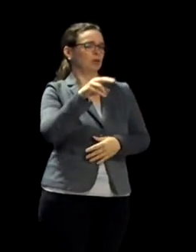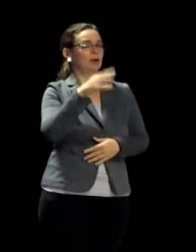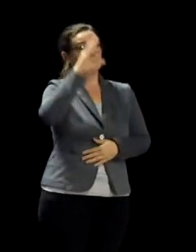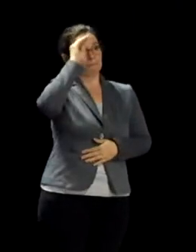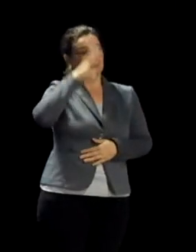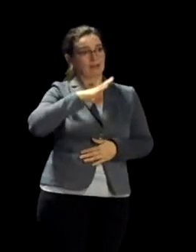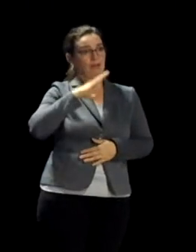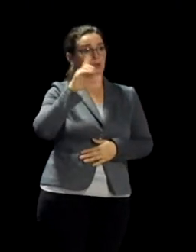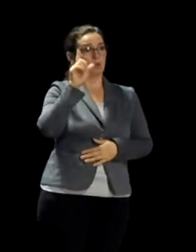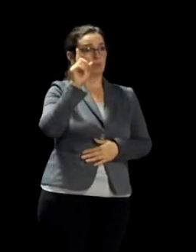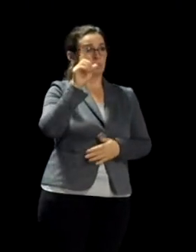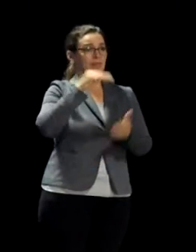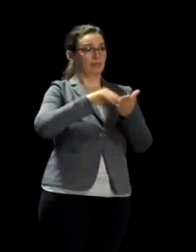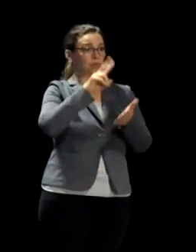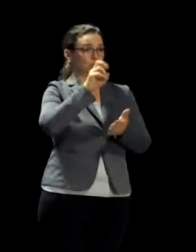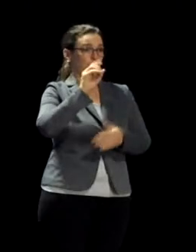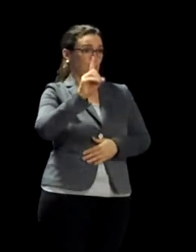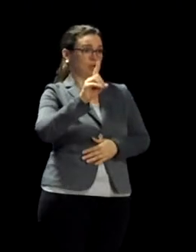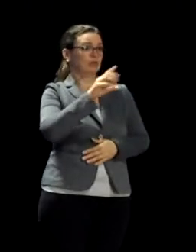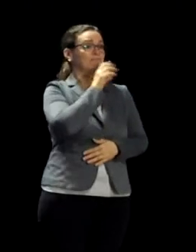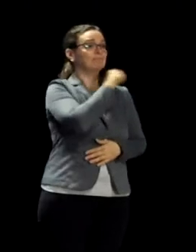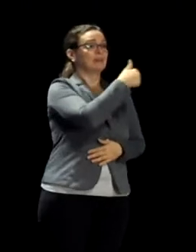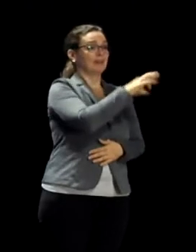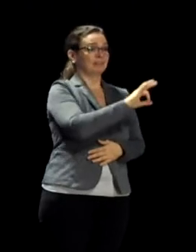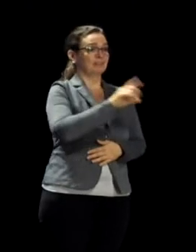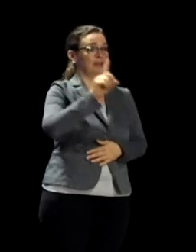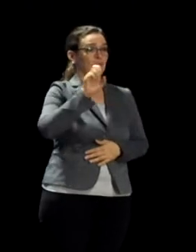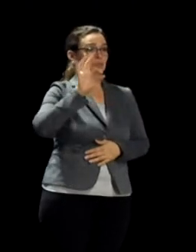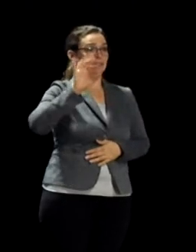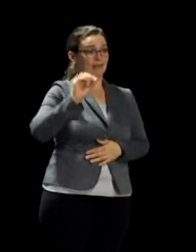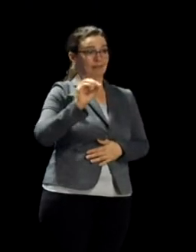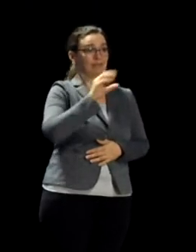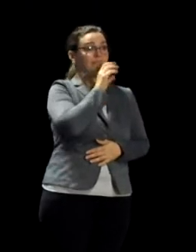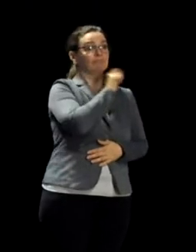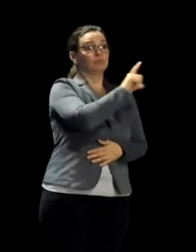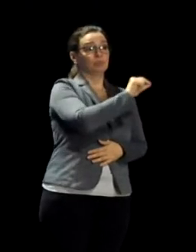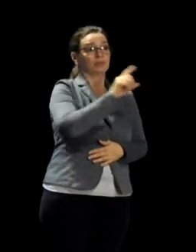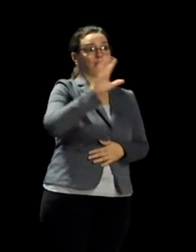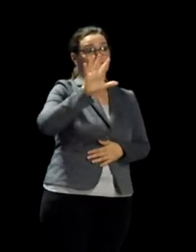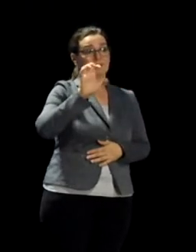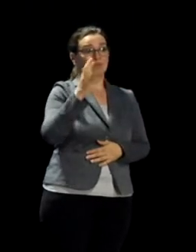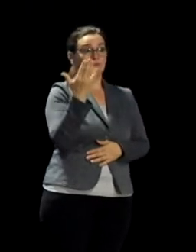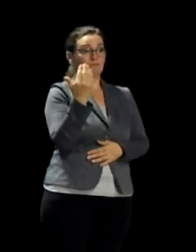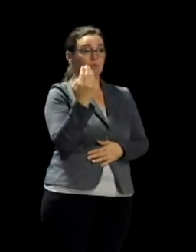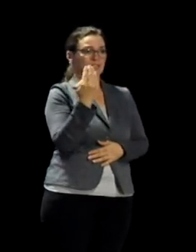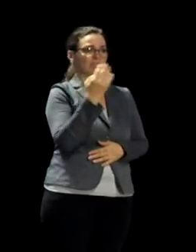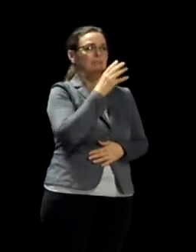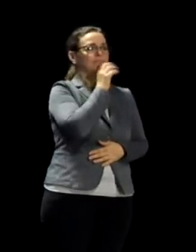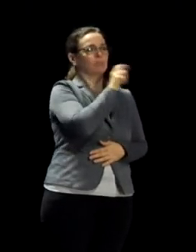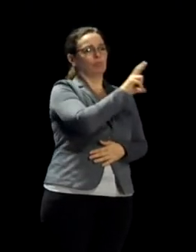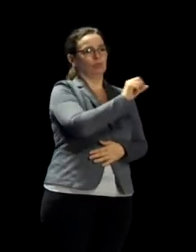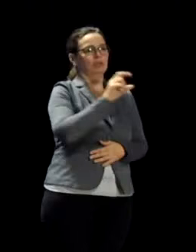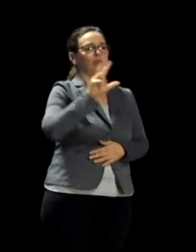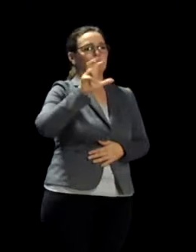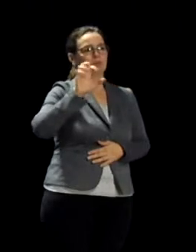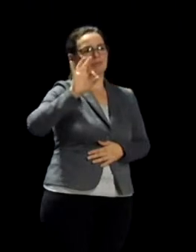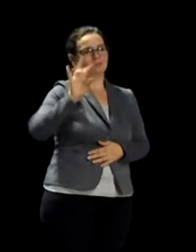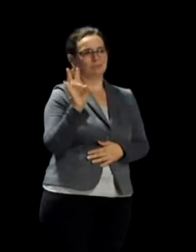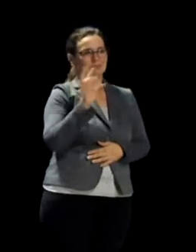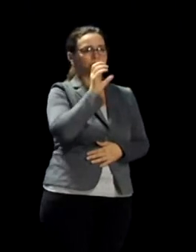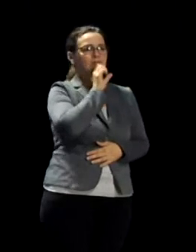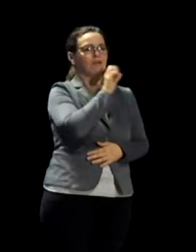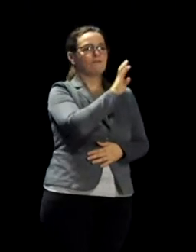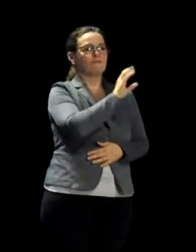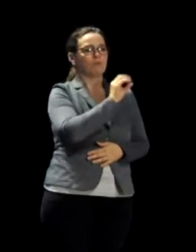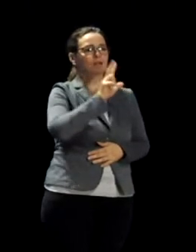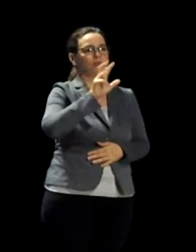20s, 397 in their 30s, 351 in their 40s, 446 in the 50s,